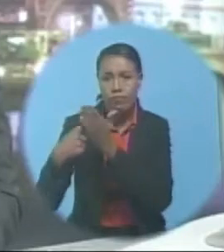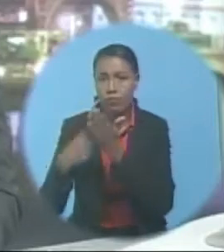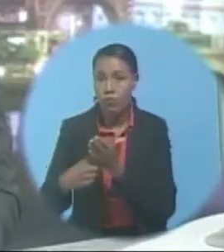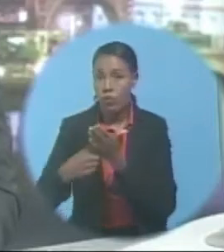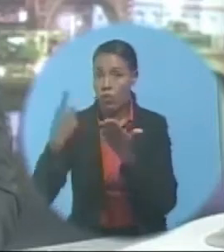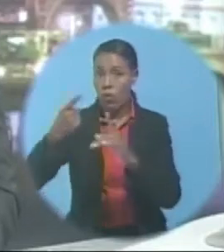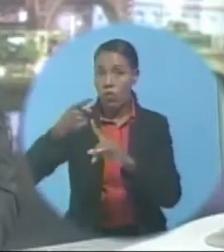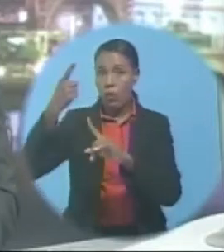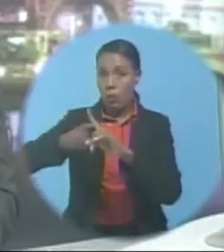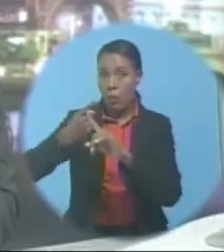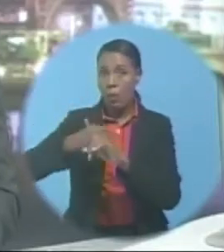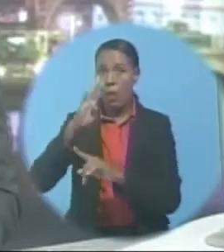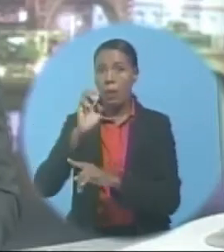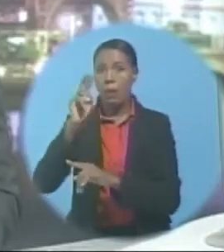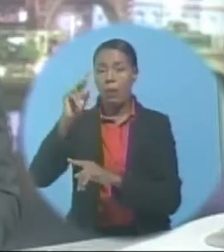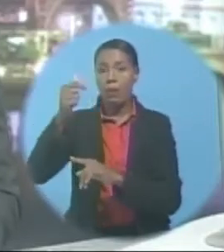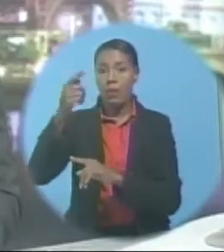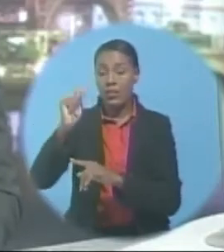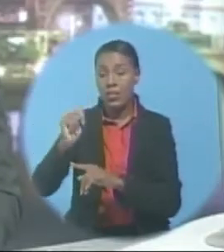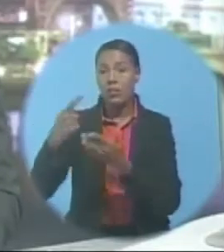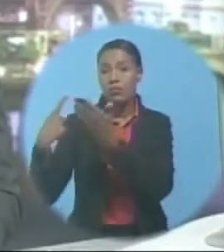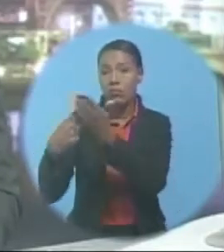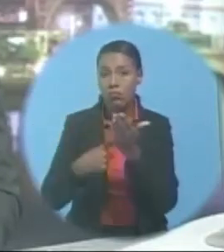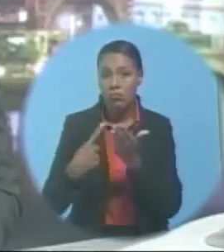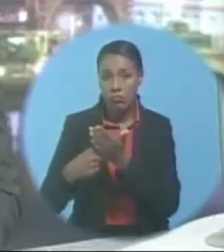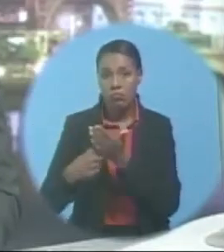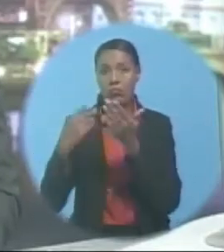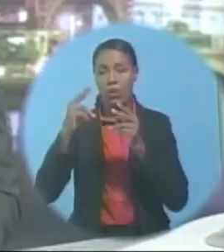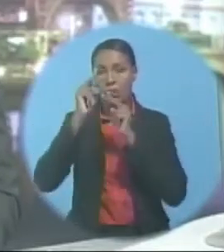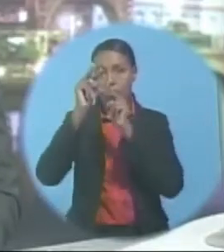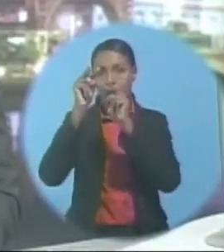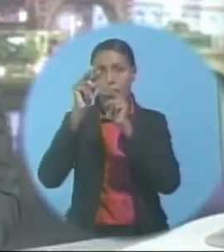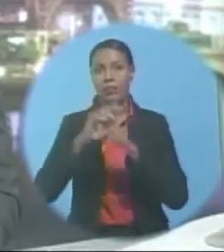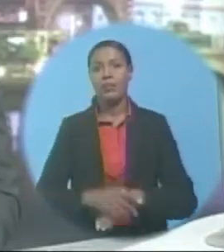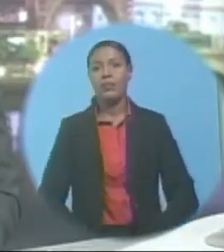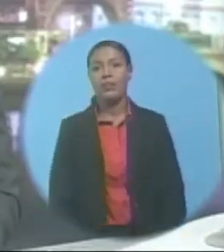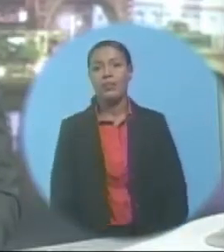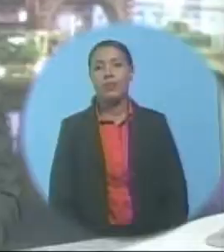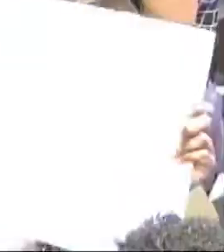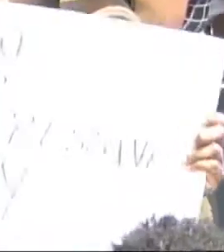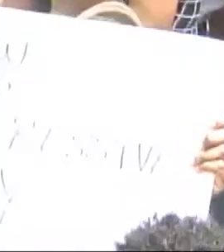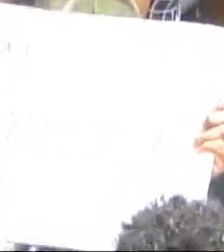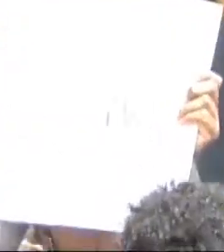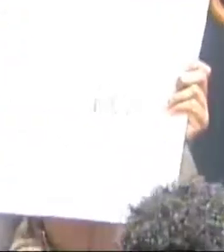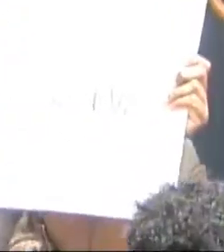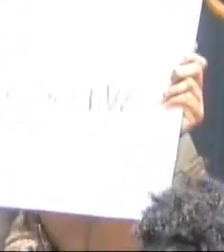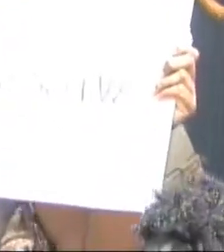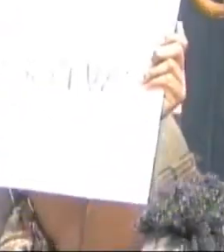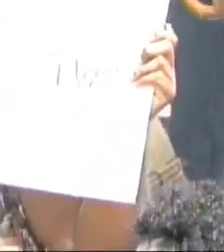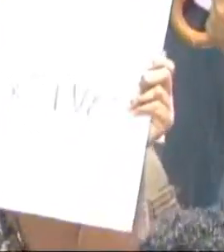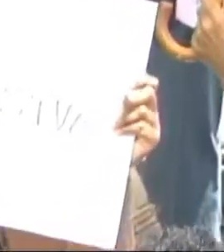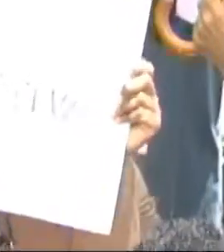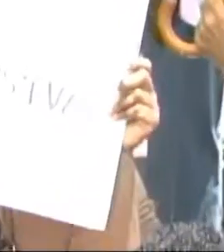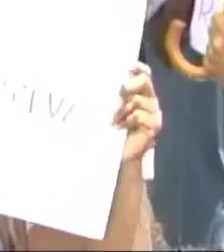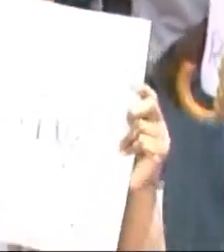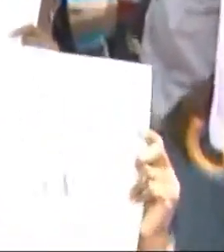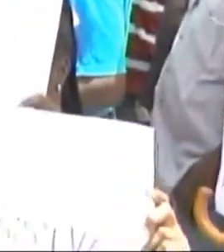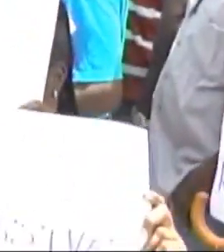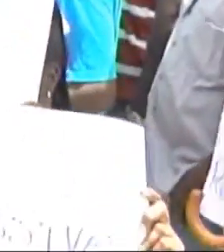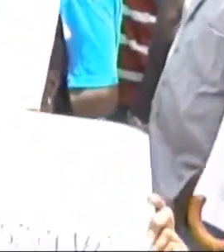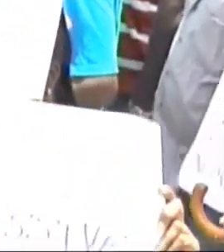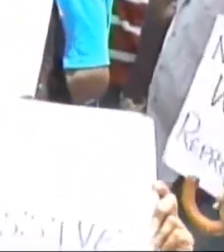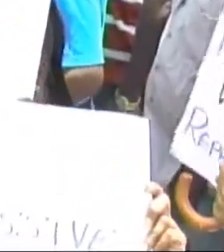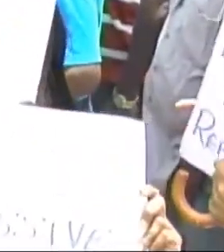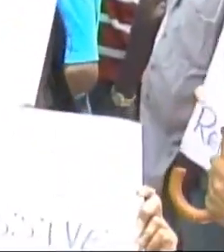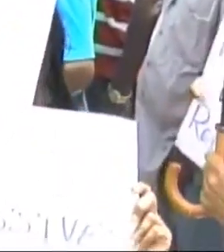recently imposed budgetary proposals. Lisa Broom tells us more. Trade unionists say they wanted to send home the message